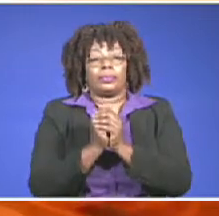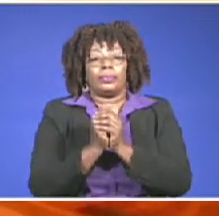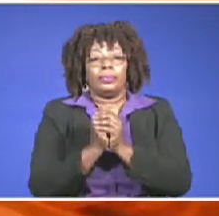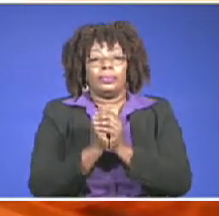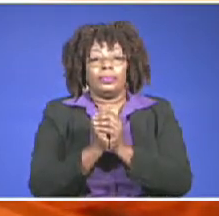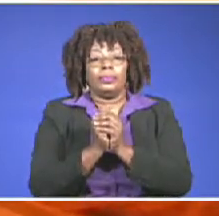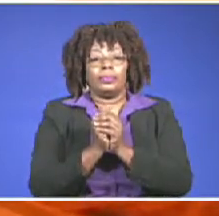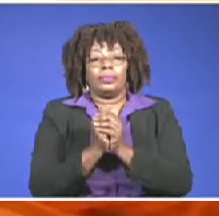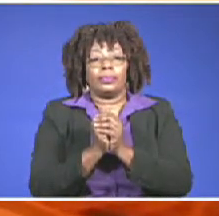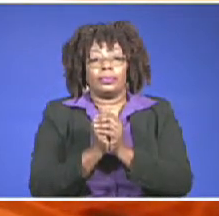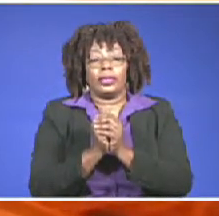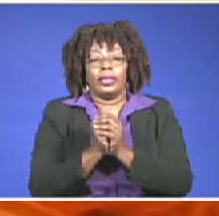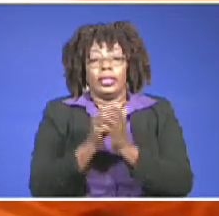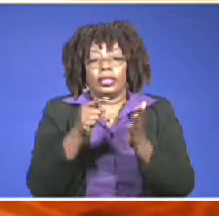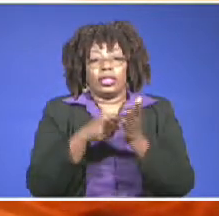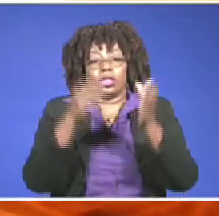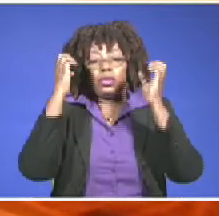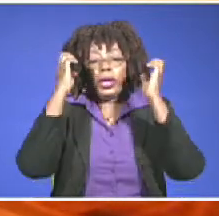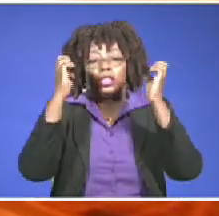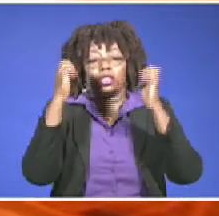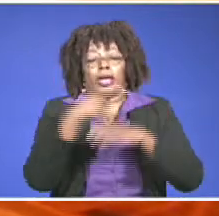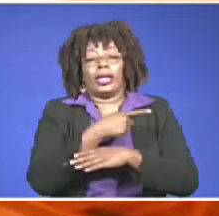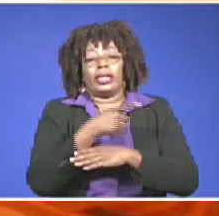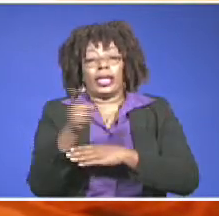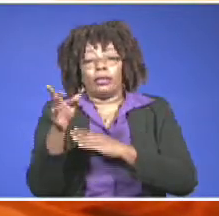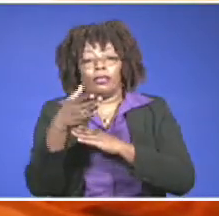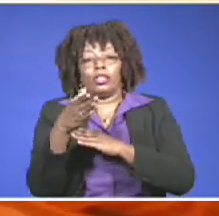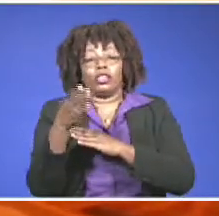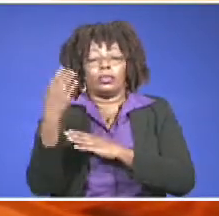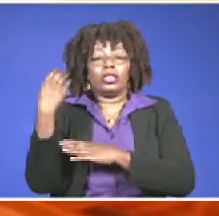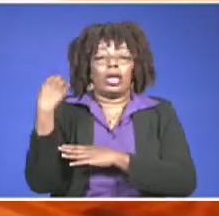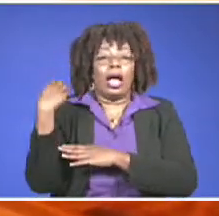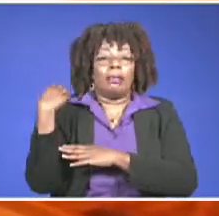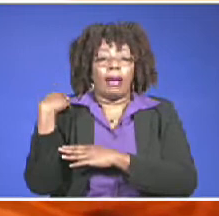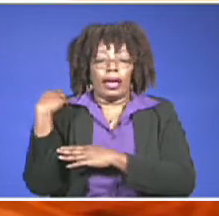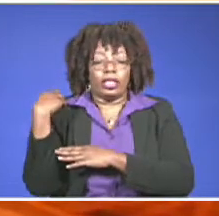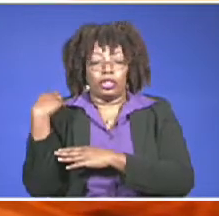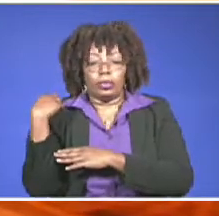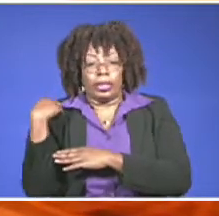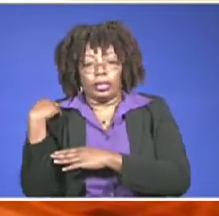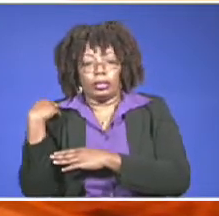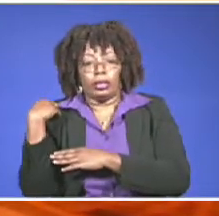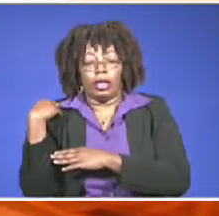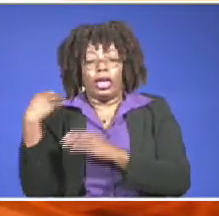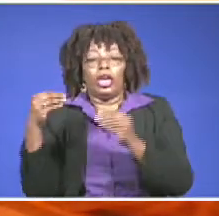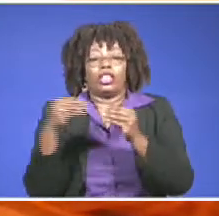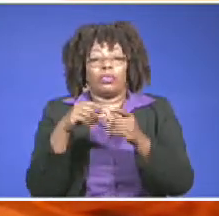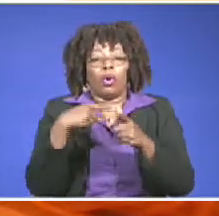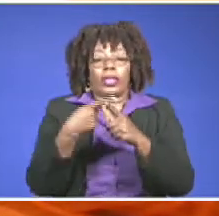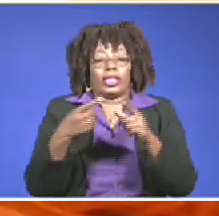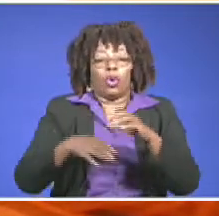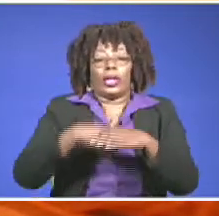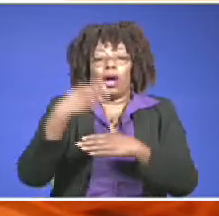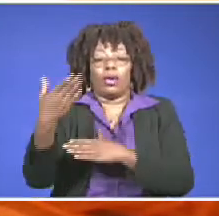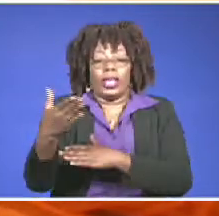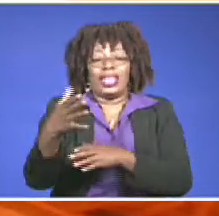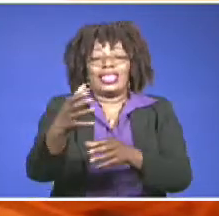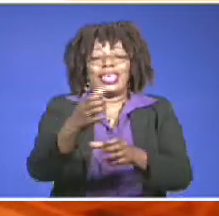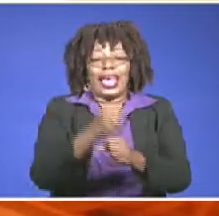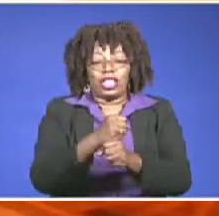It's basically to educate them into fisheries management. Again, it's more than just going out and catching